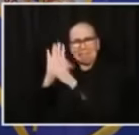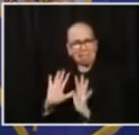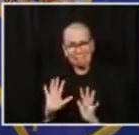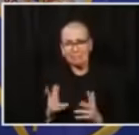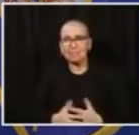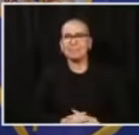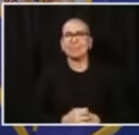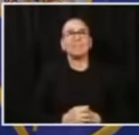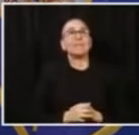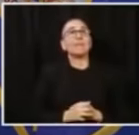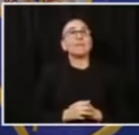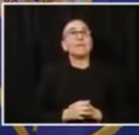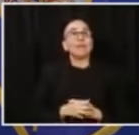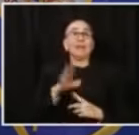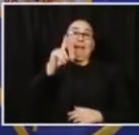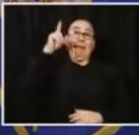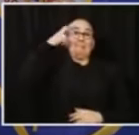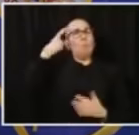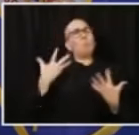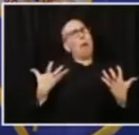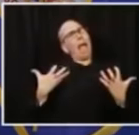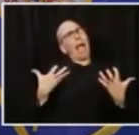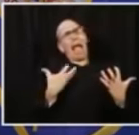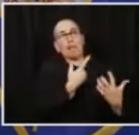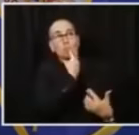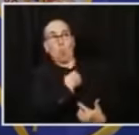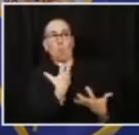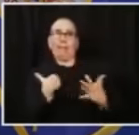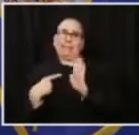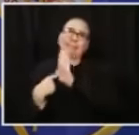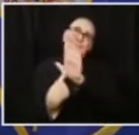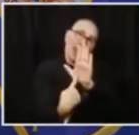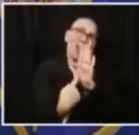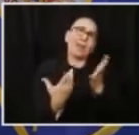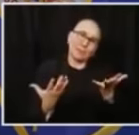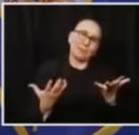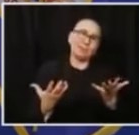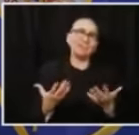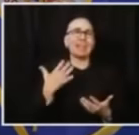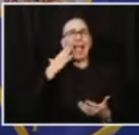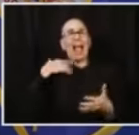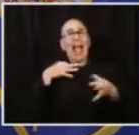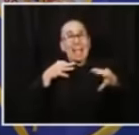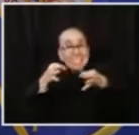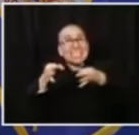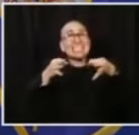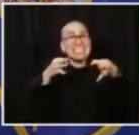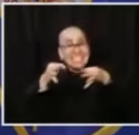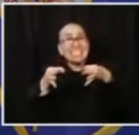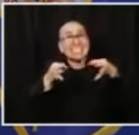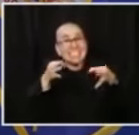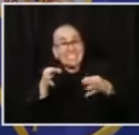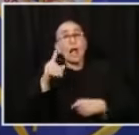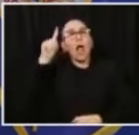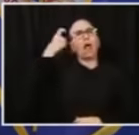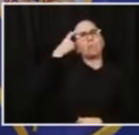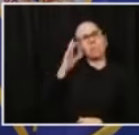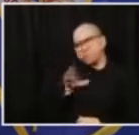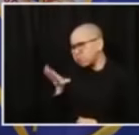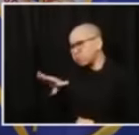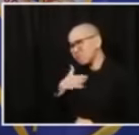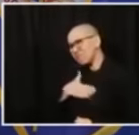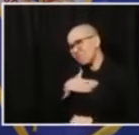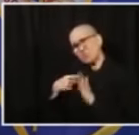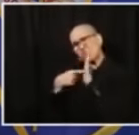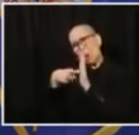just because when we were going over things and we've been providing him with briefings, he said, people need to know how complicated this is. So